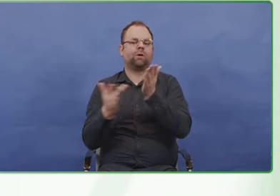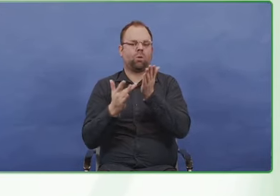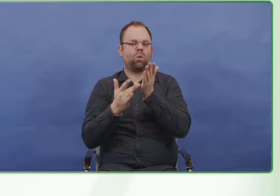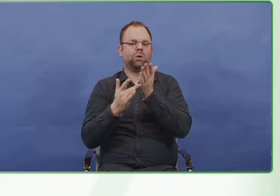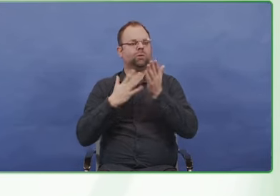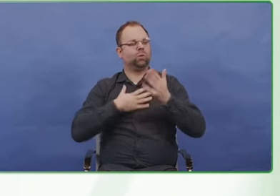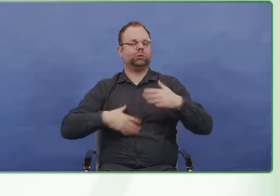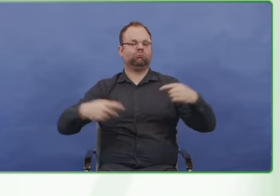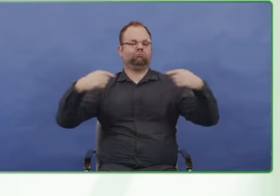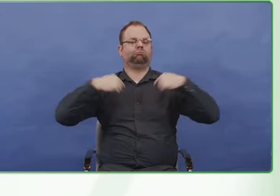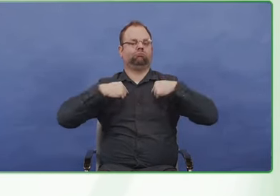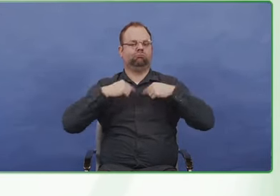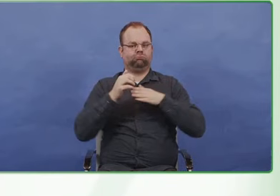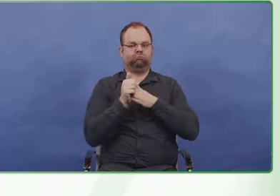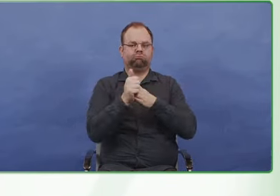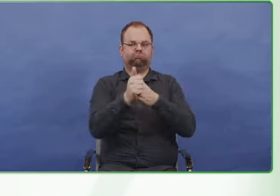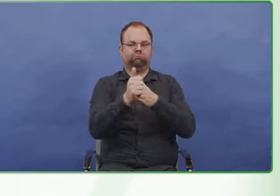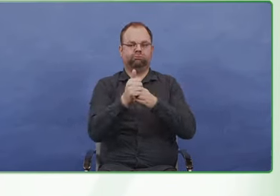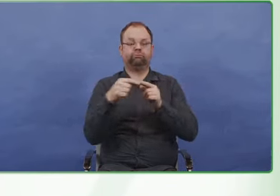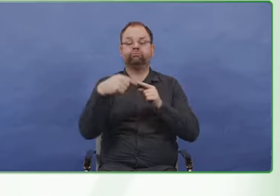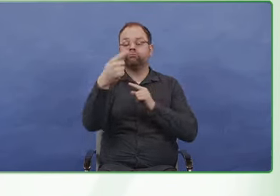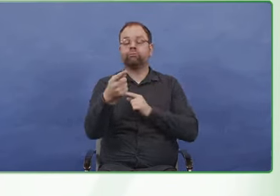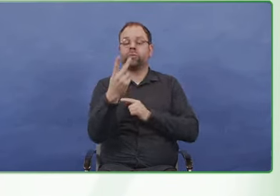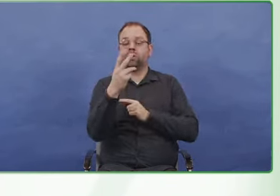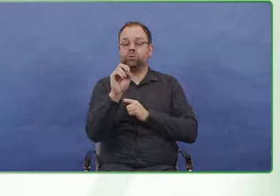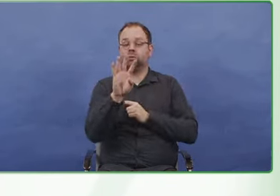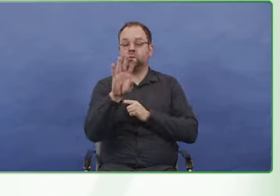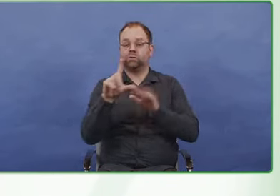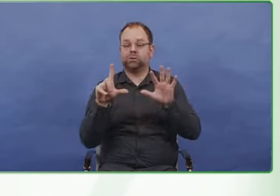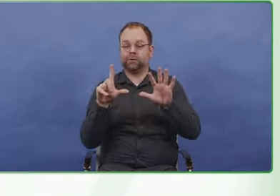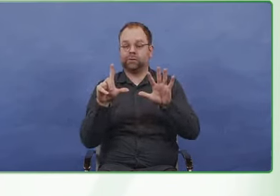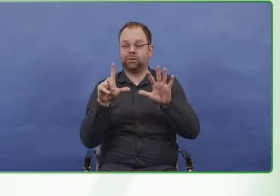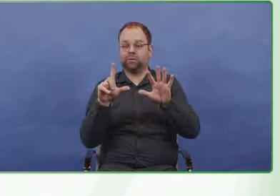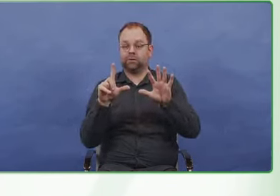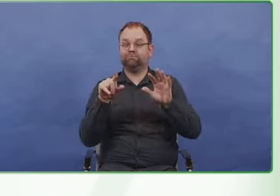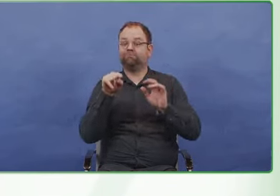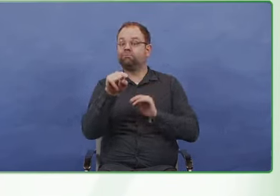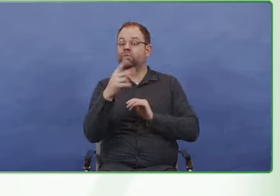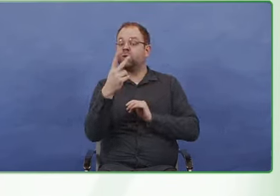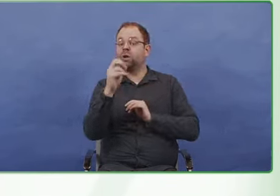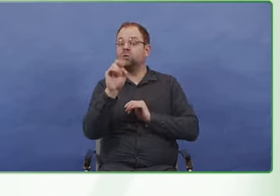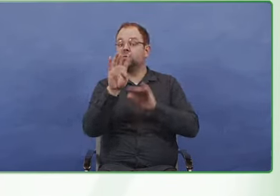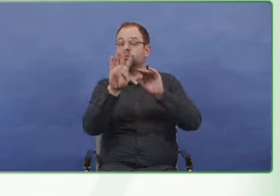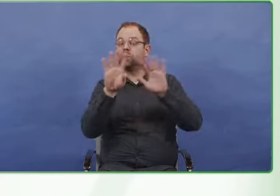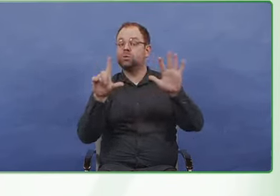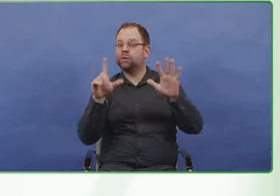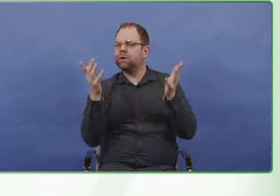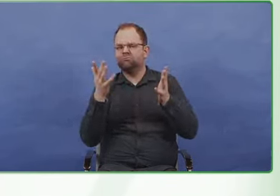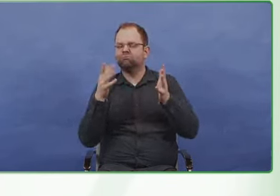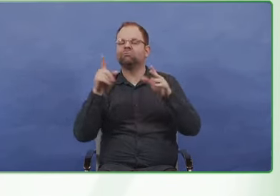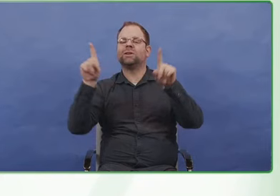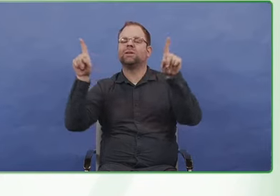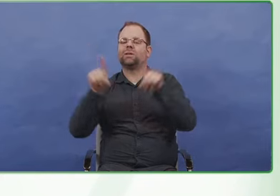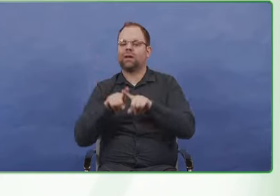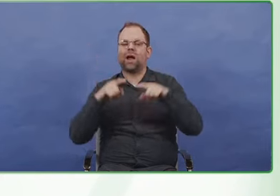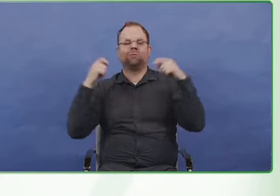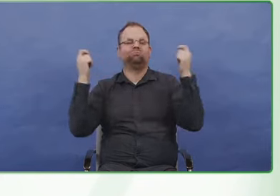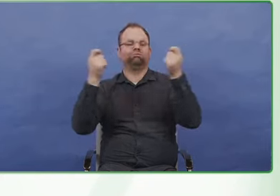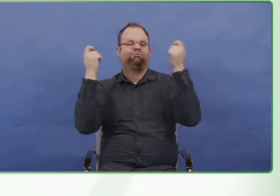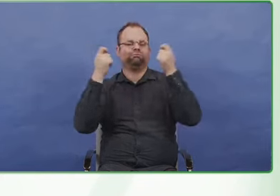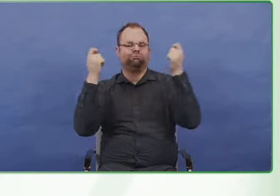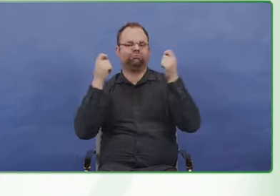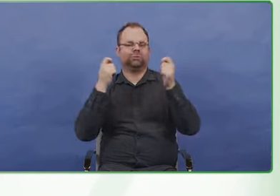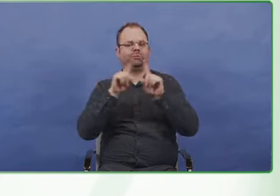It's okay, vision. See, people in India and beyond can access to appropriate, high